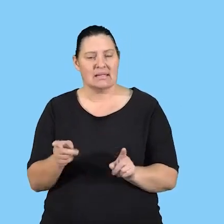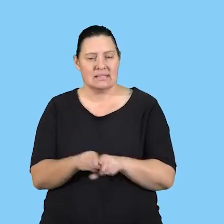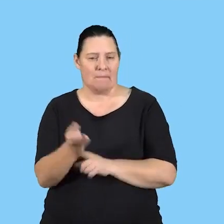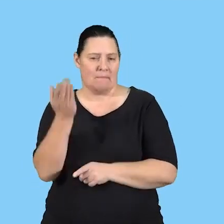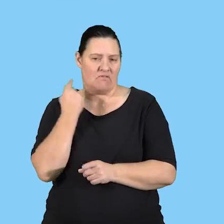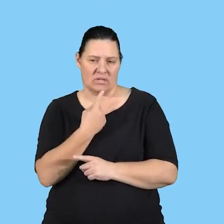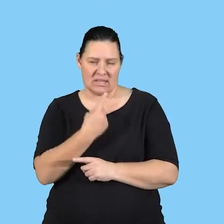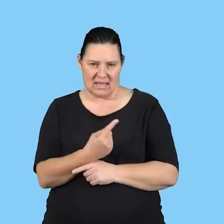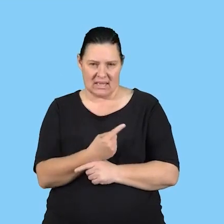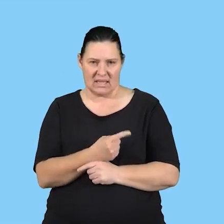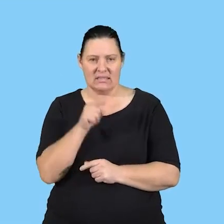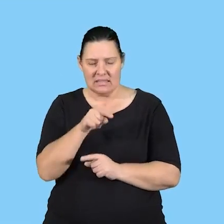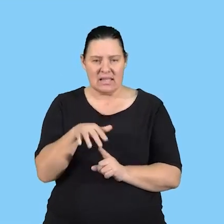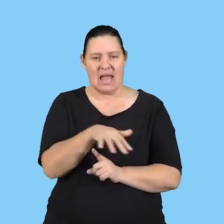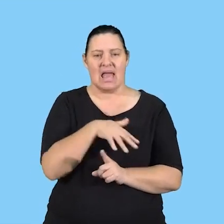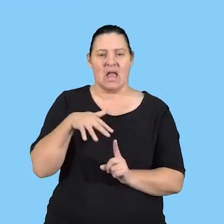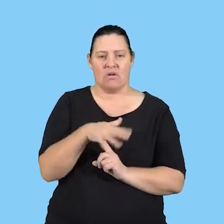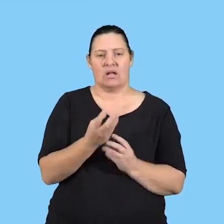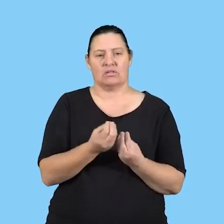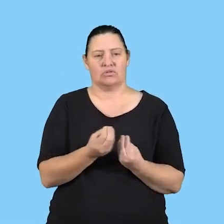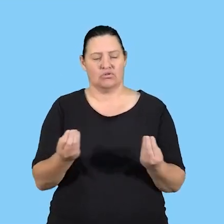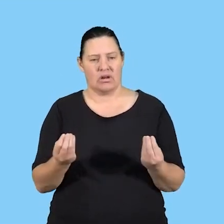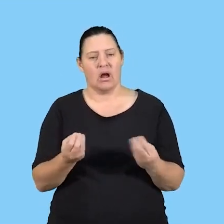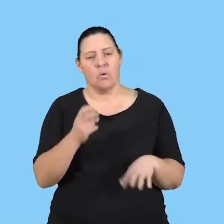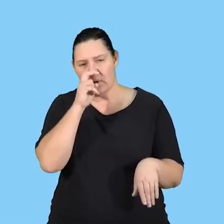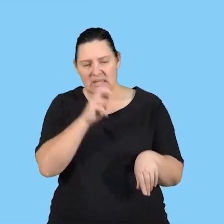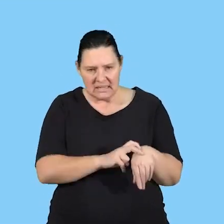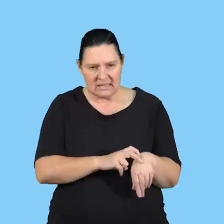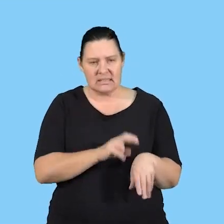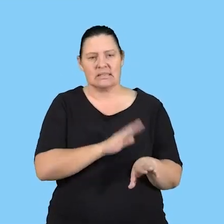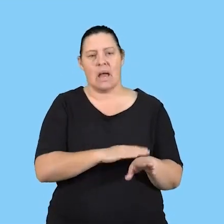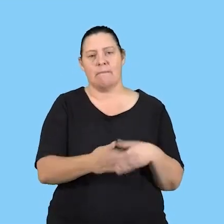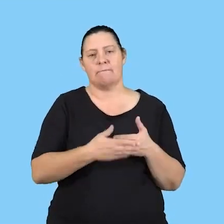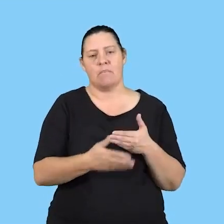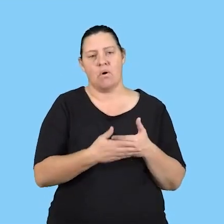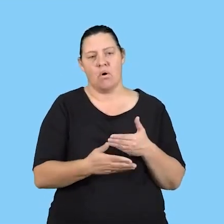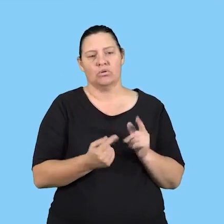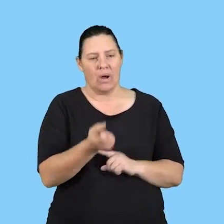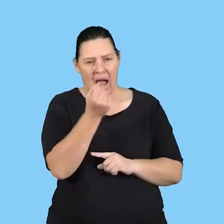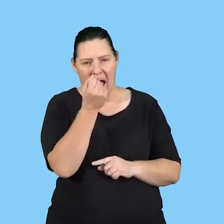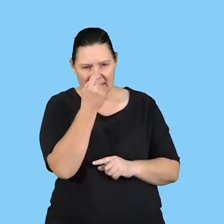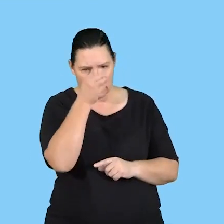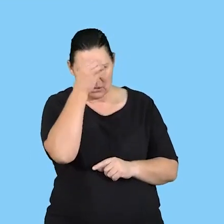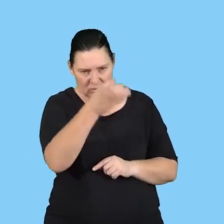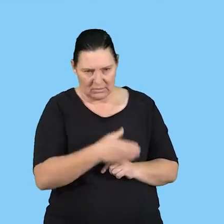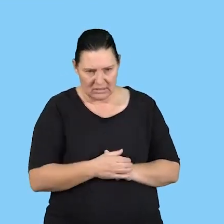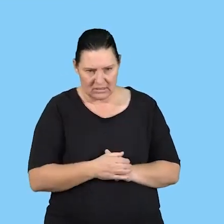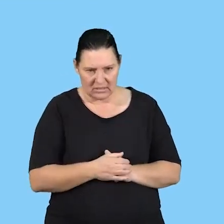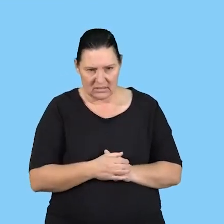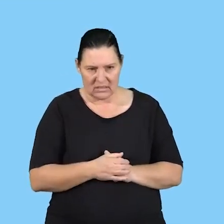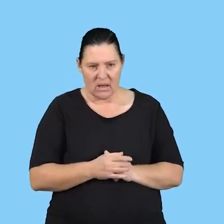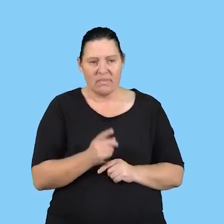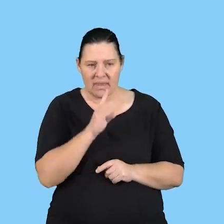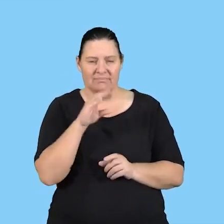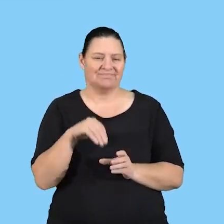indicated, that these are areas where children need more time to actually grasp the concepts that are